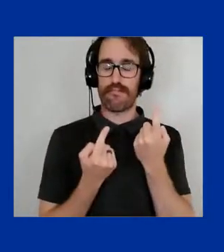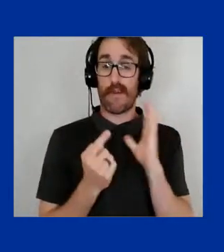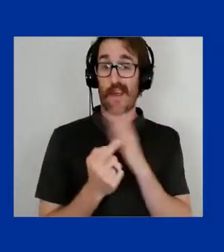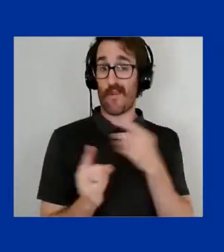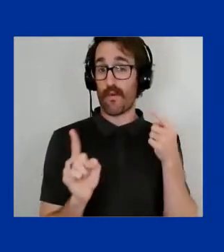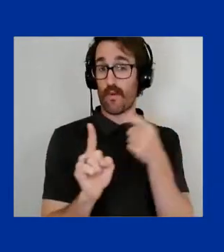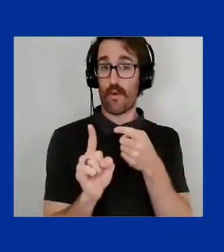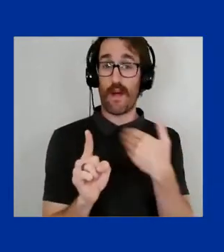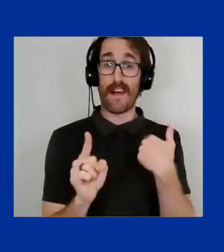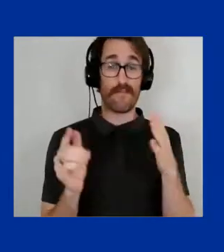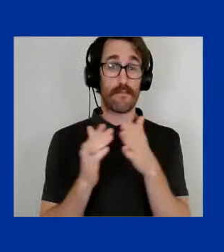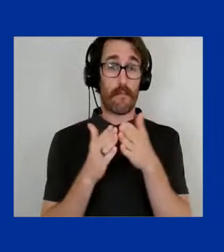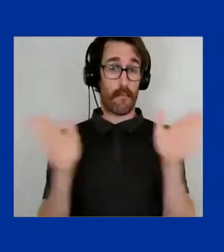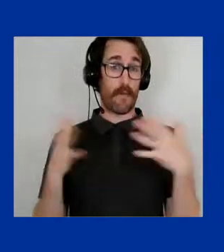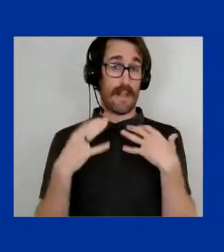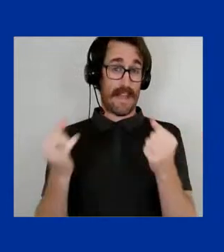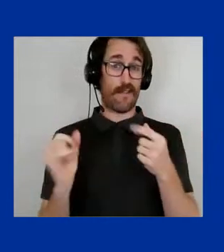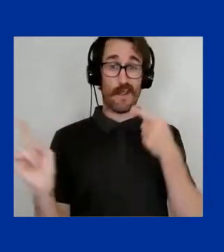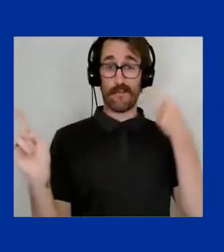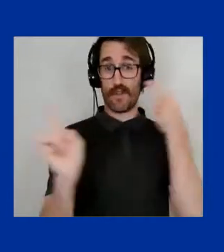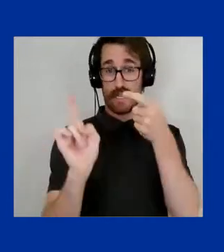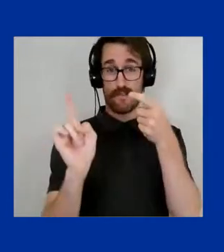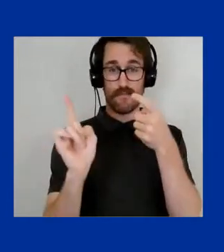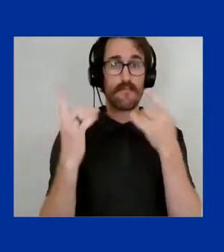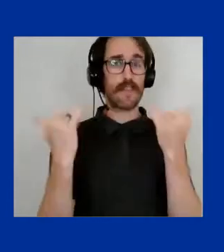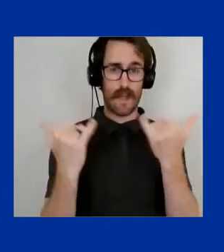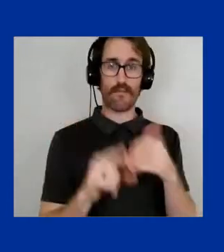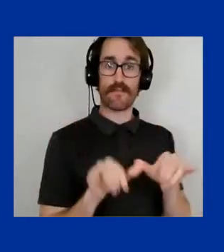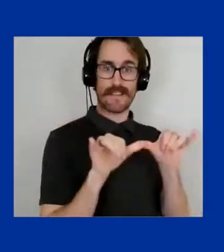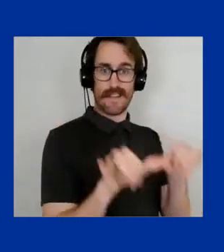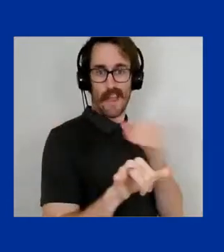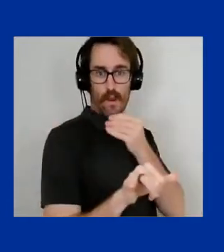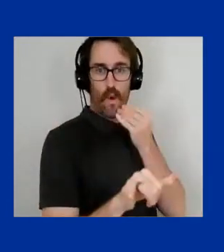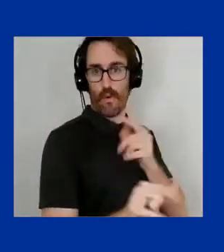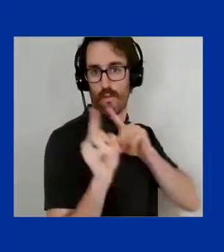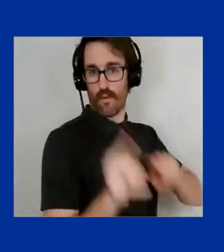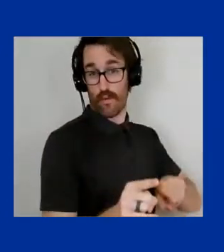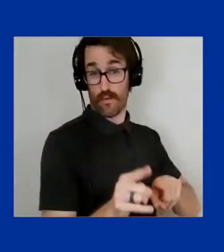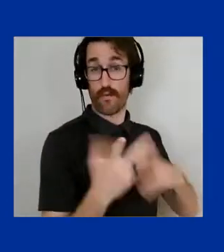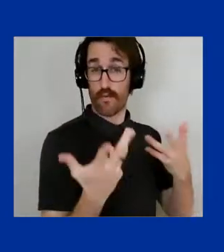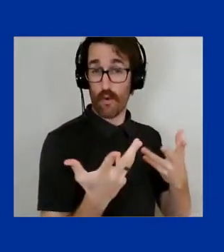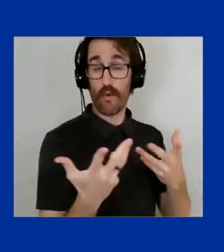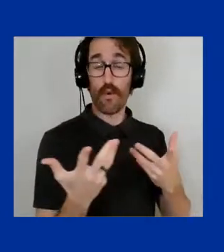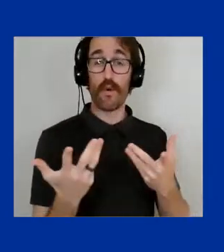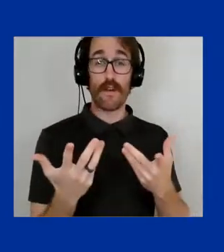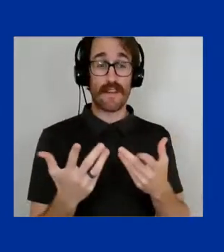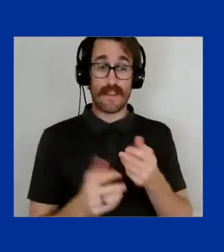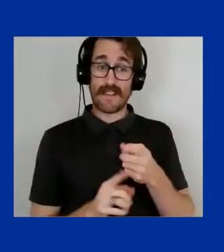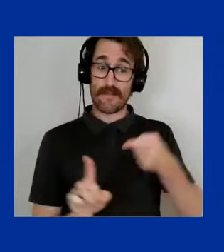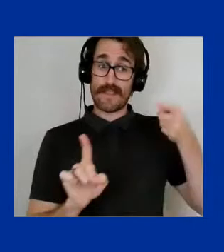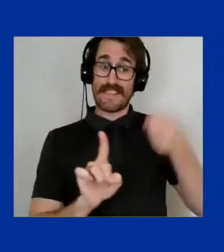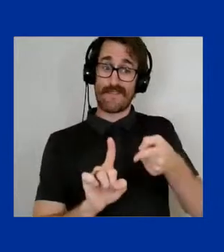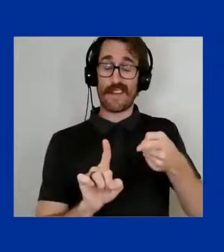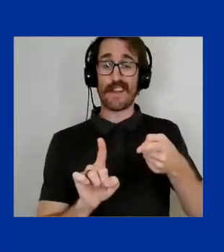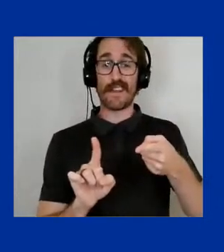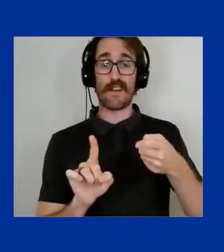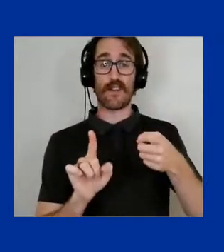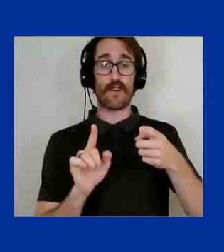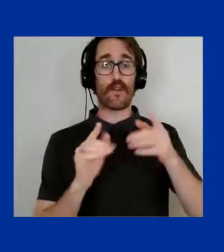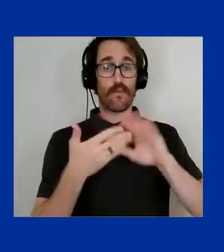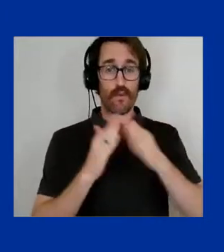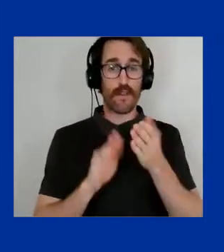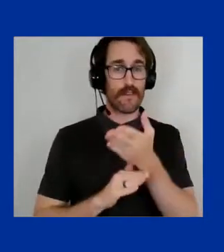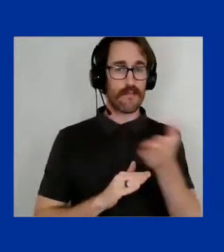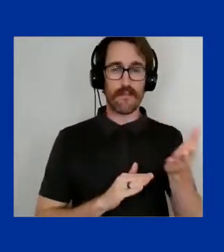health objective, understanding we're at a stay-at-home order. So in certain communities, parks